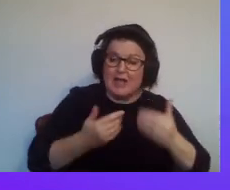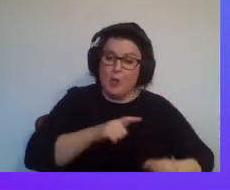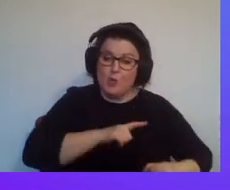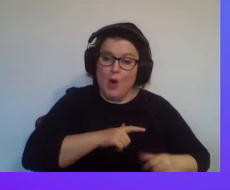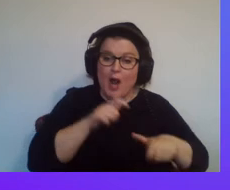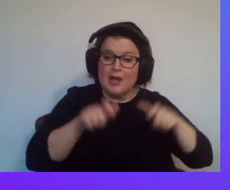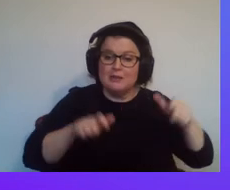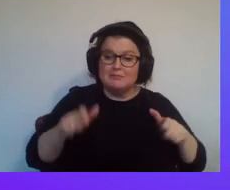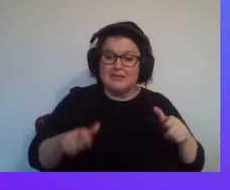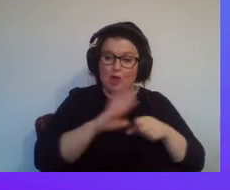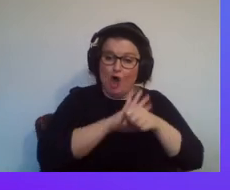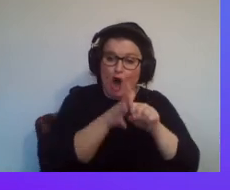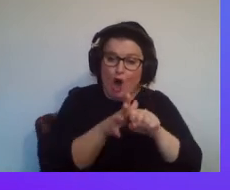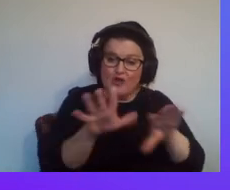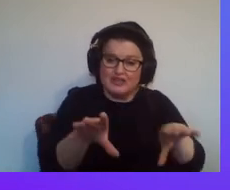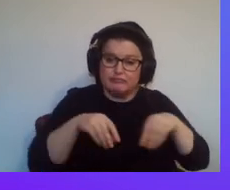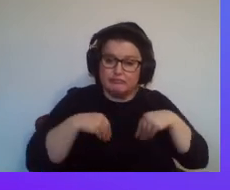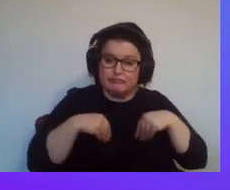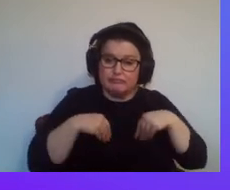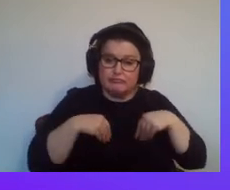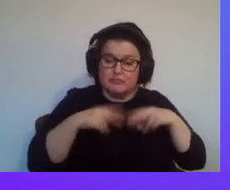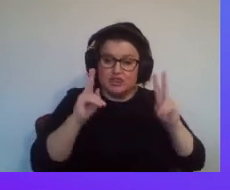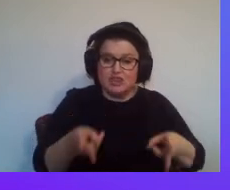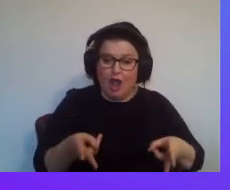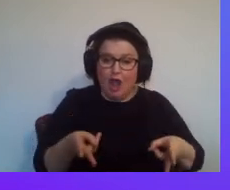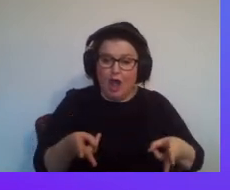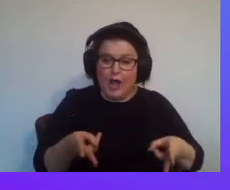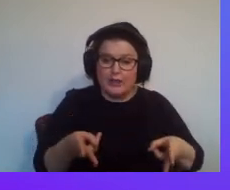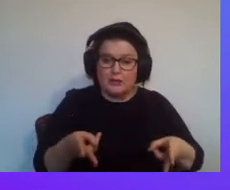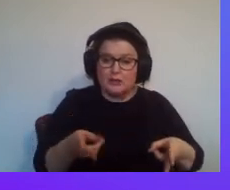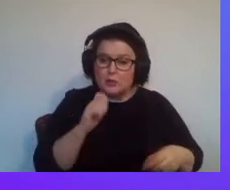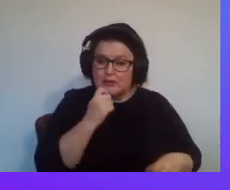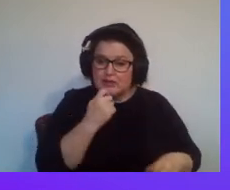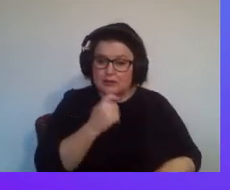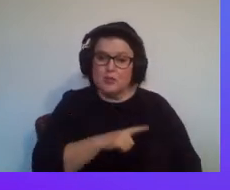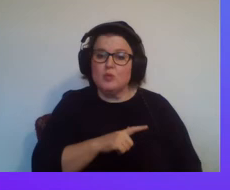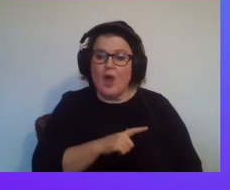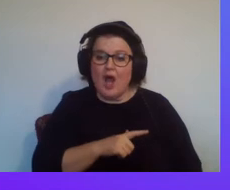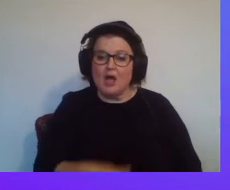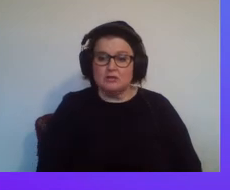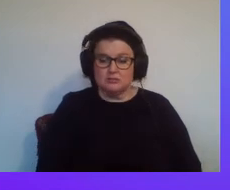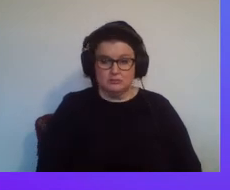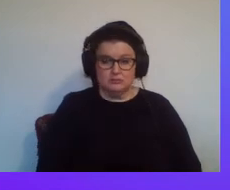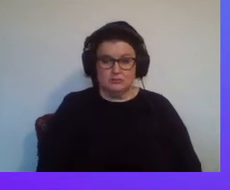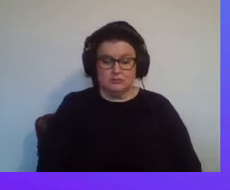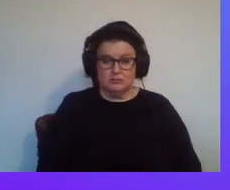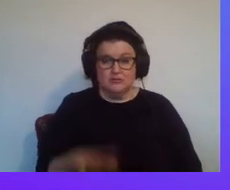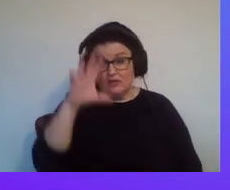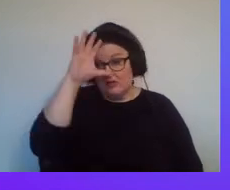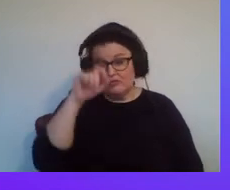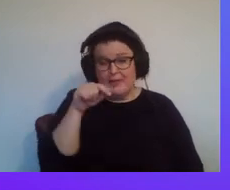honest, and I'm not putting any blame on you personally, but it was a bit of a dog's dinner the way that